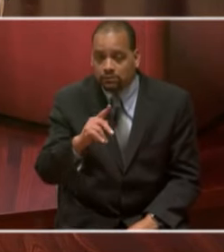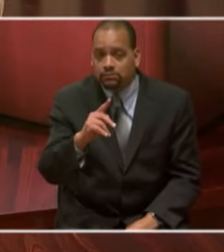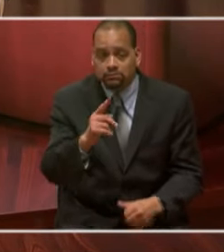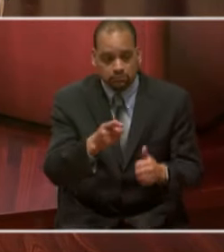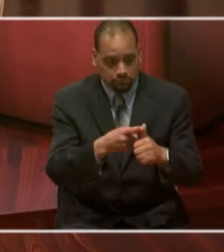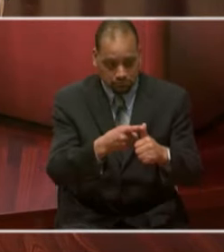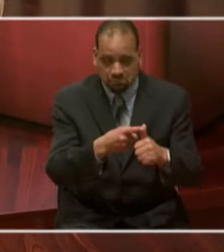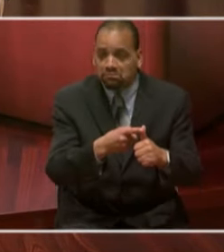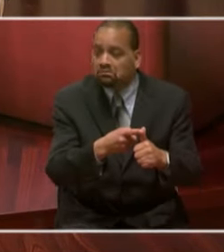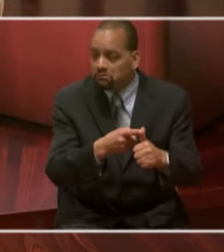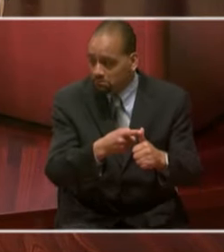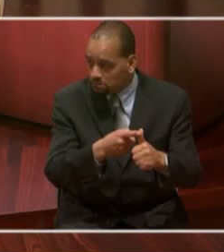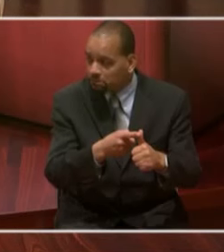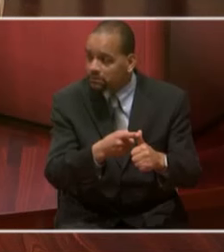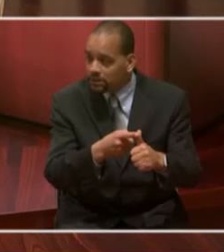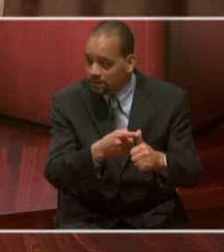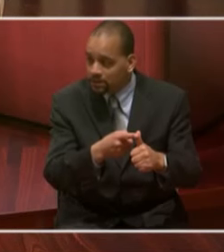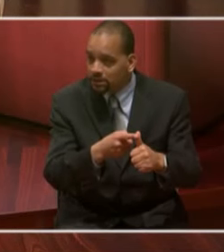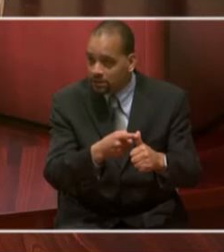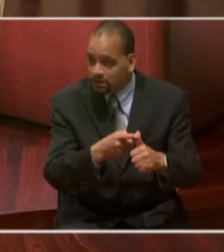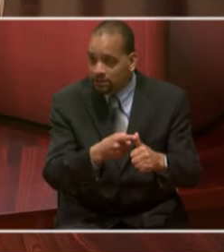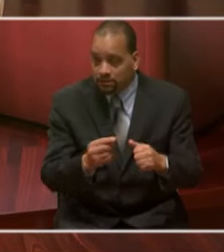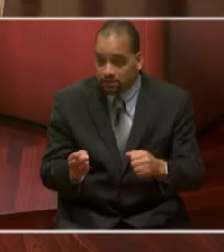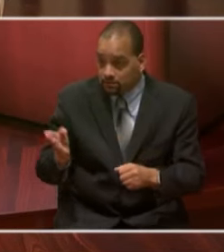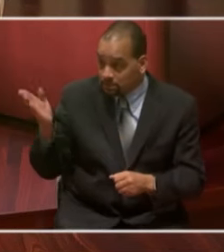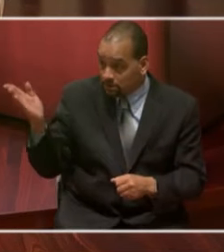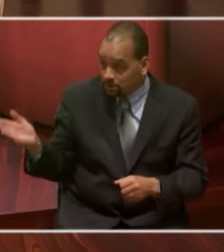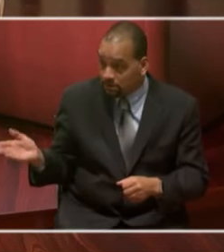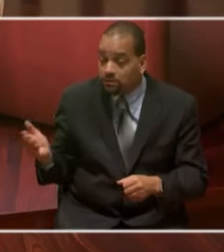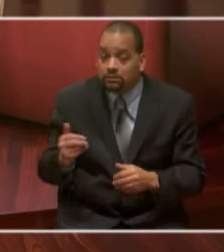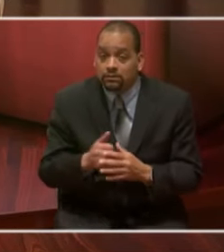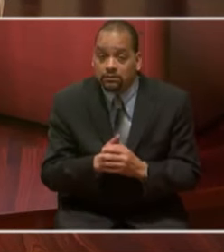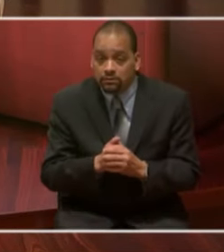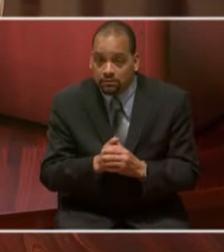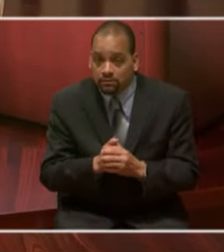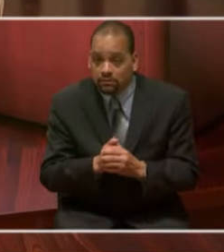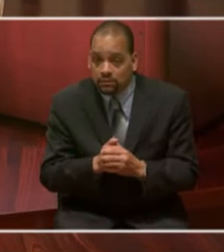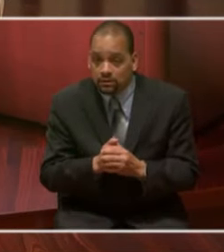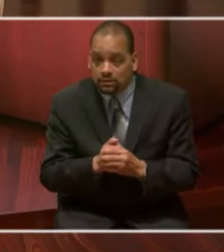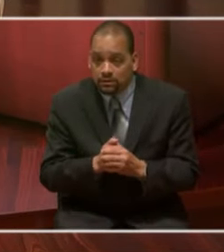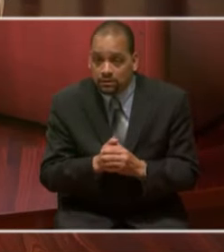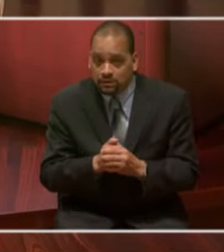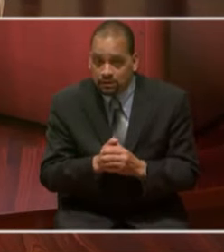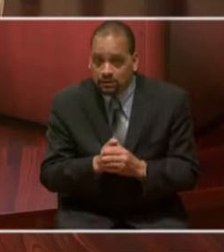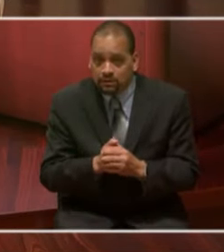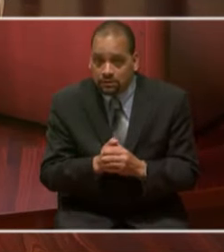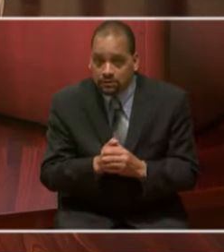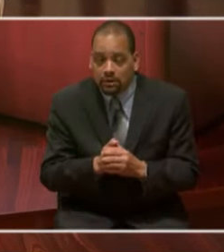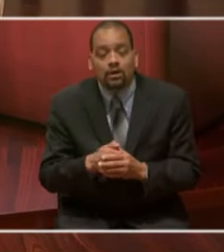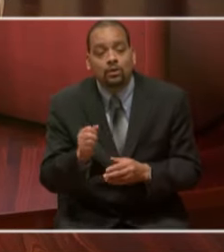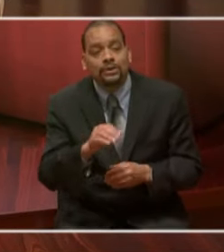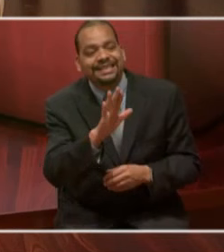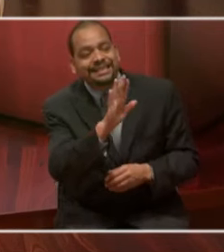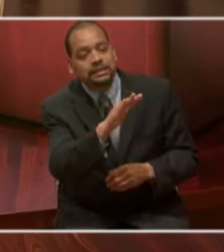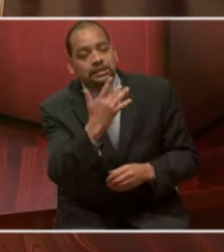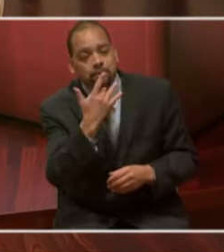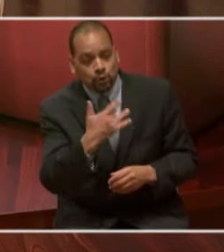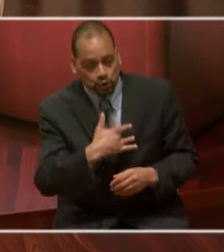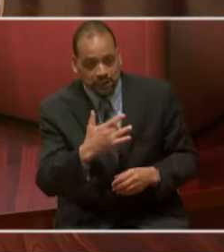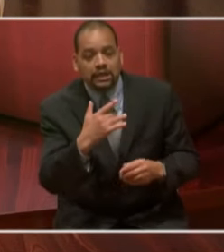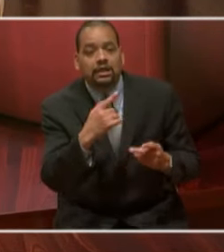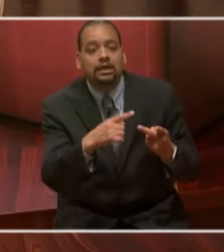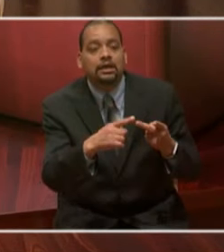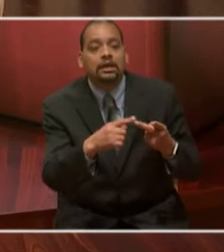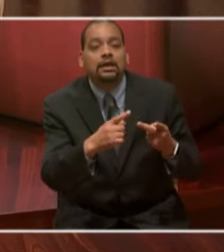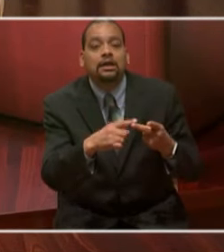colleague of Dr. King, and ushered me in to the pastor's study of the office of the church. I saw Dr. King standing behind a desk